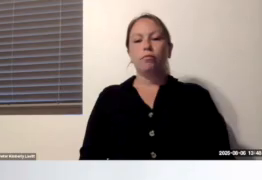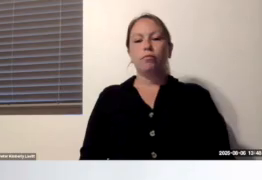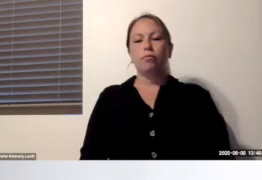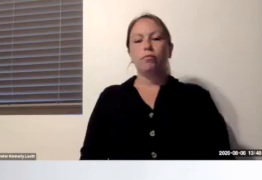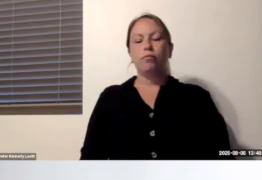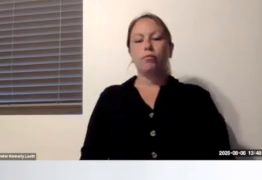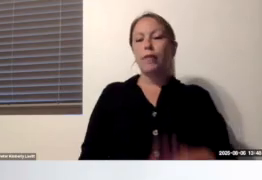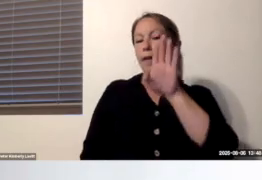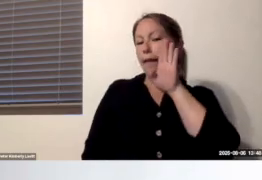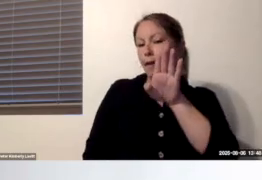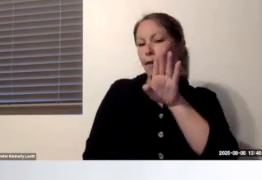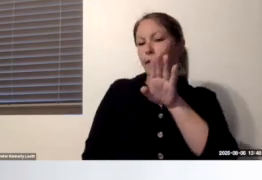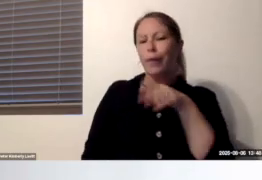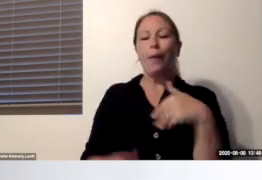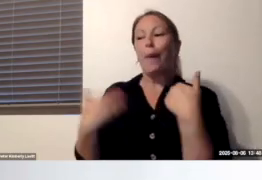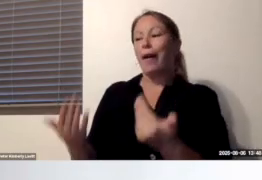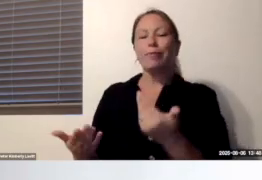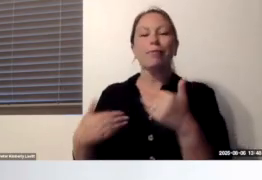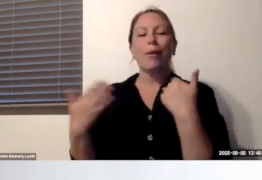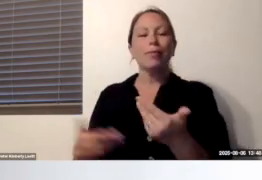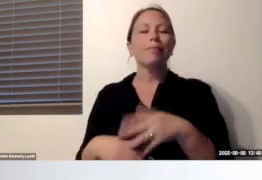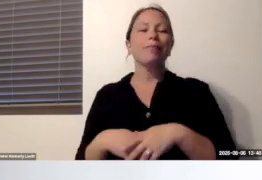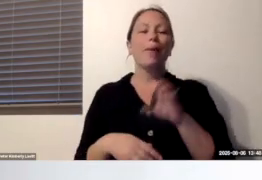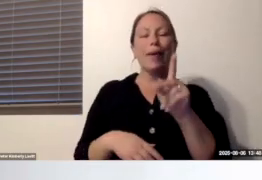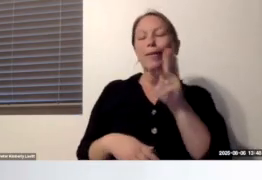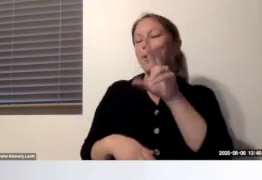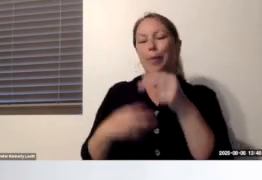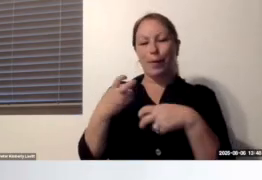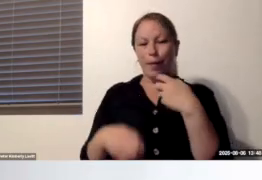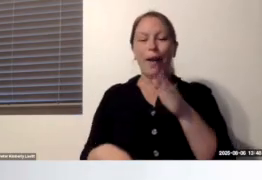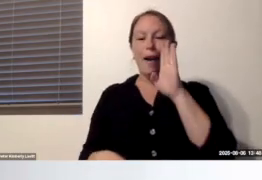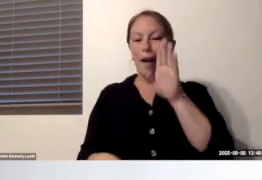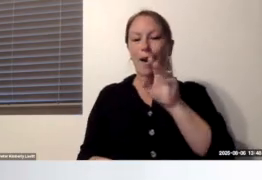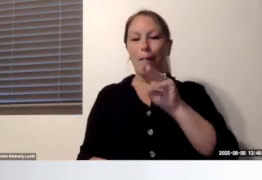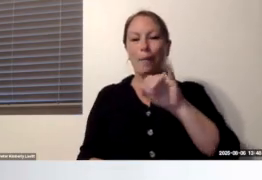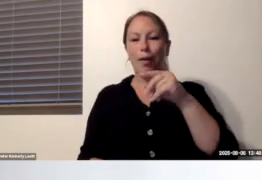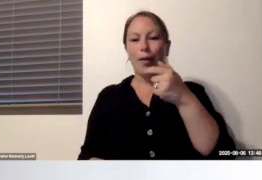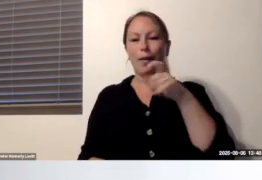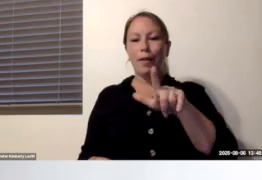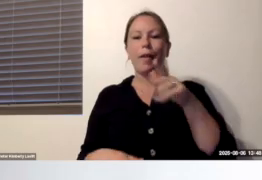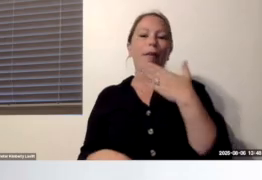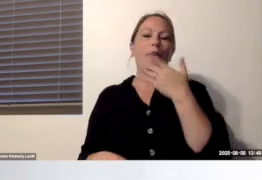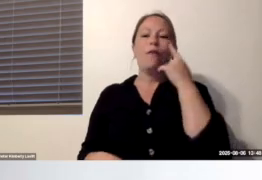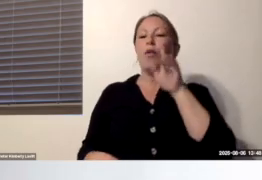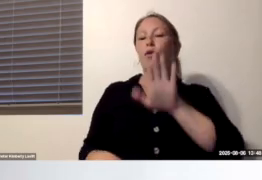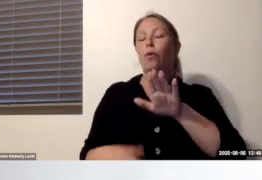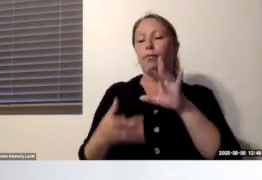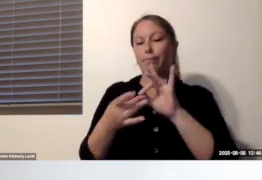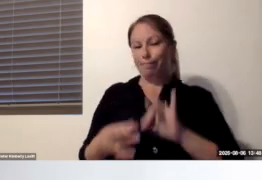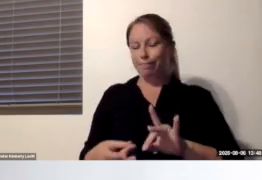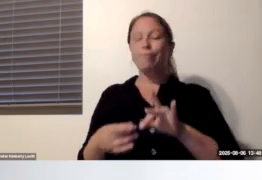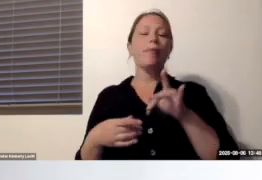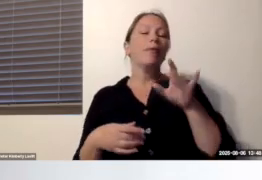Hi, Miguel. Go ahead, Tiffany. Okay, no problem. Hi, Miguel. Thank you for your comment. So the